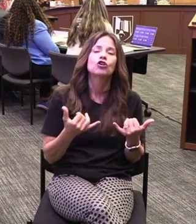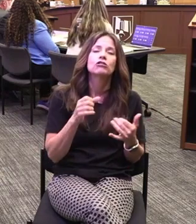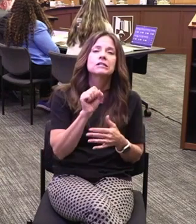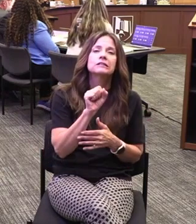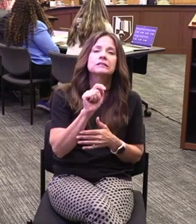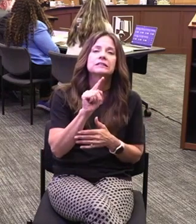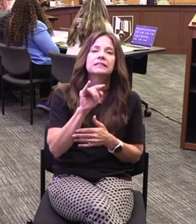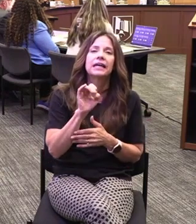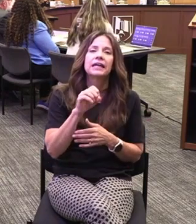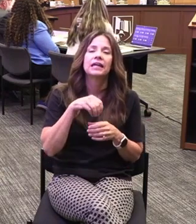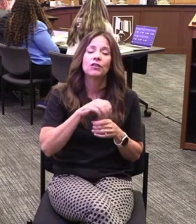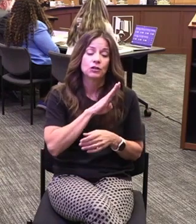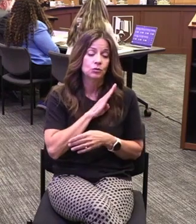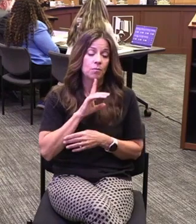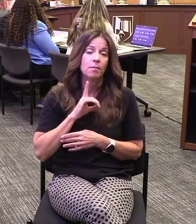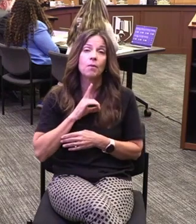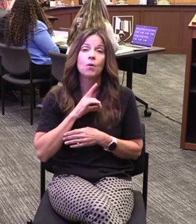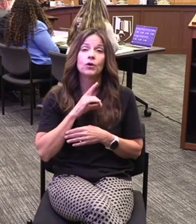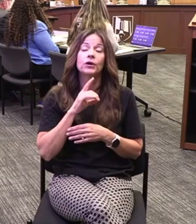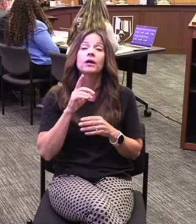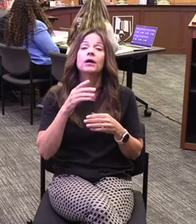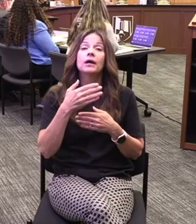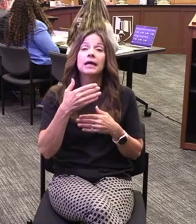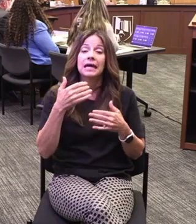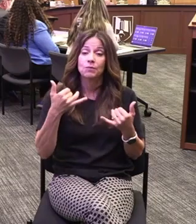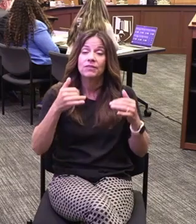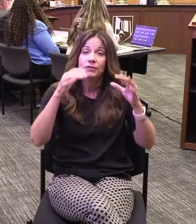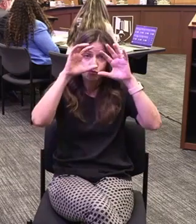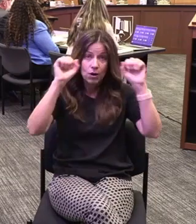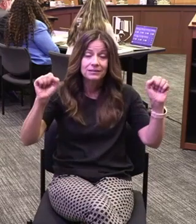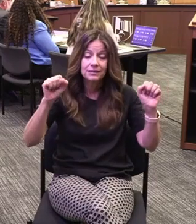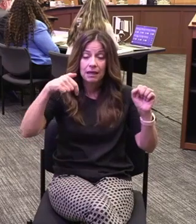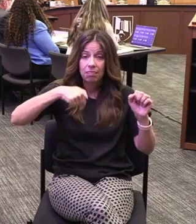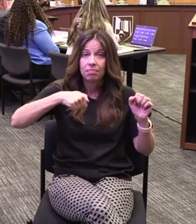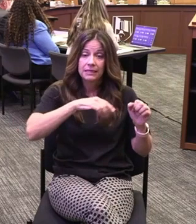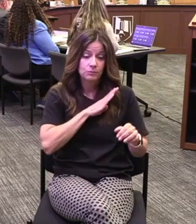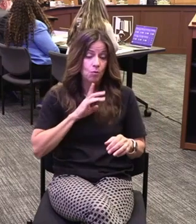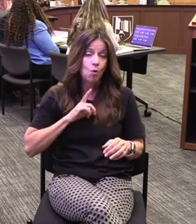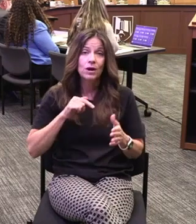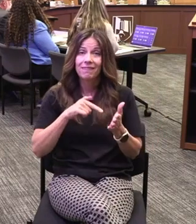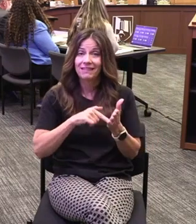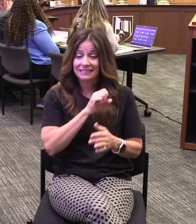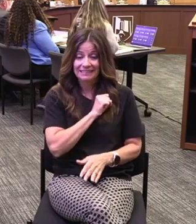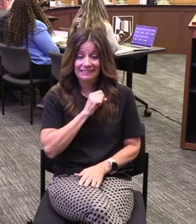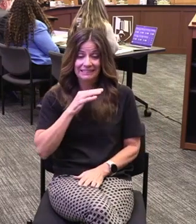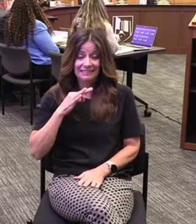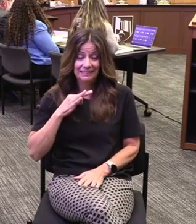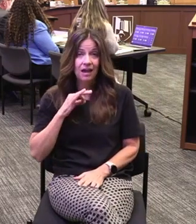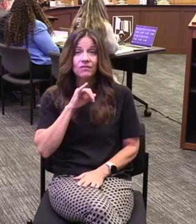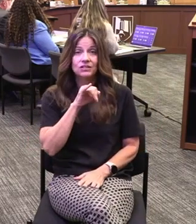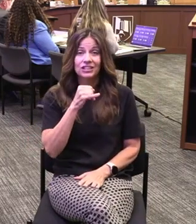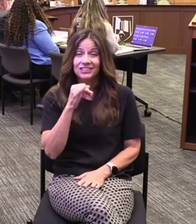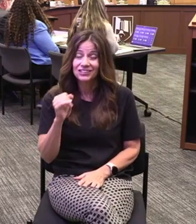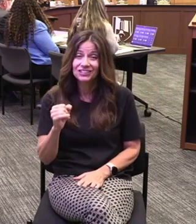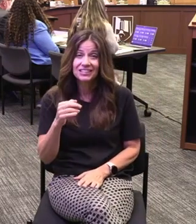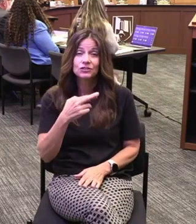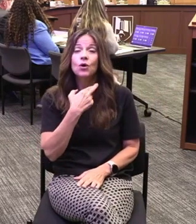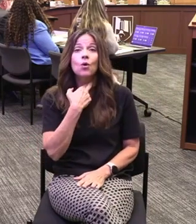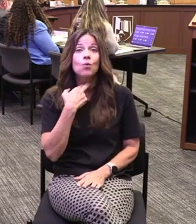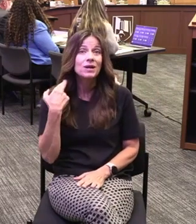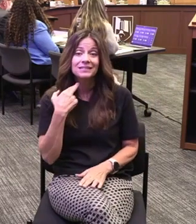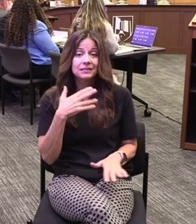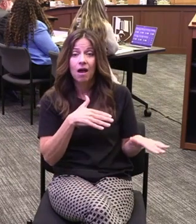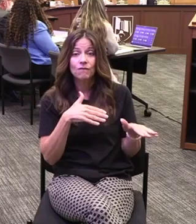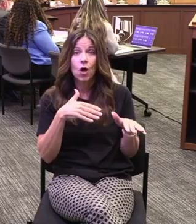boardroom right now with this board and this president and this staff? It's critical. JJC is at risk of losing the president, the EVP, or